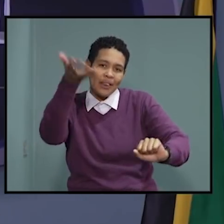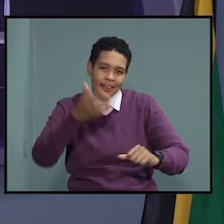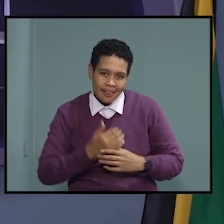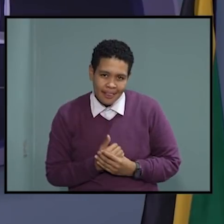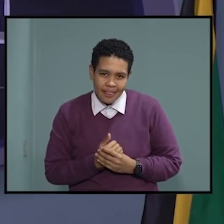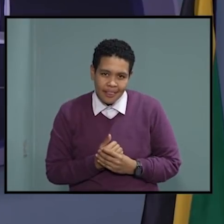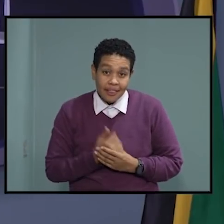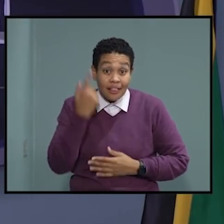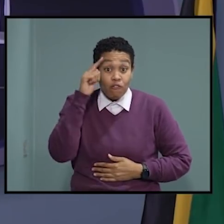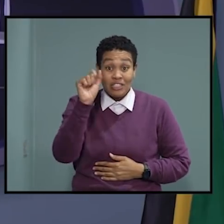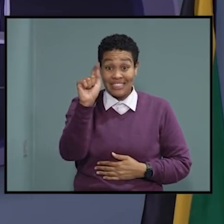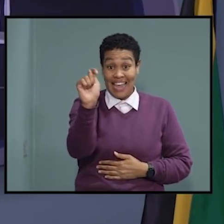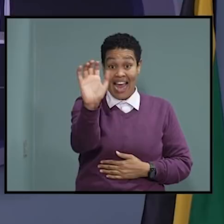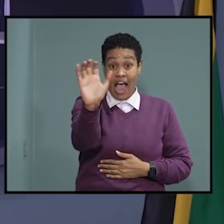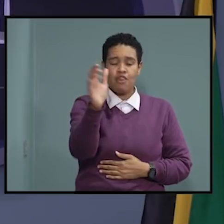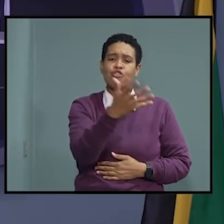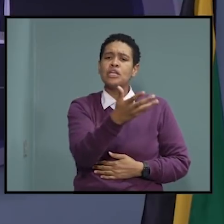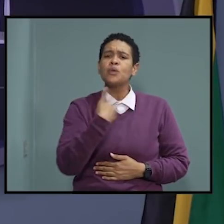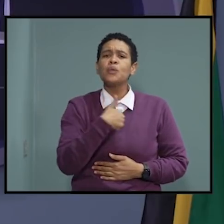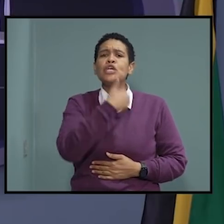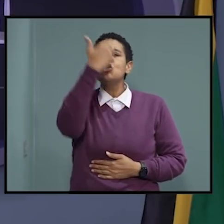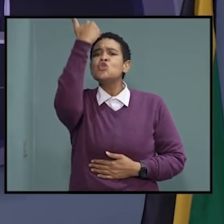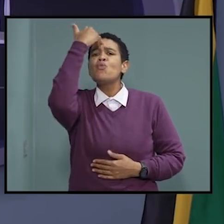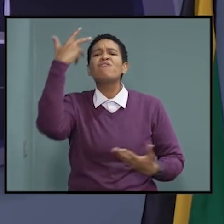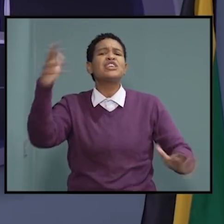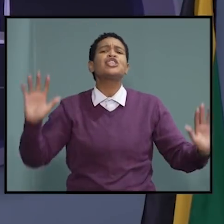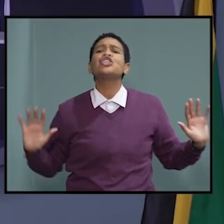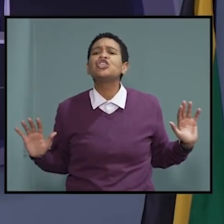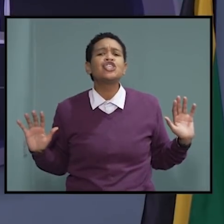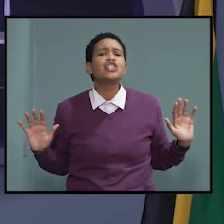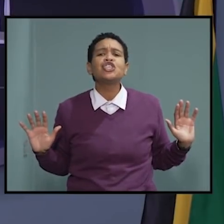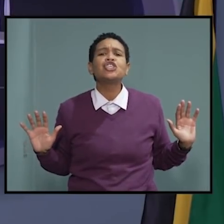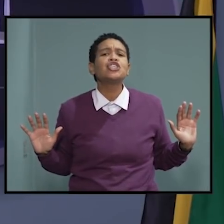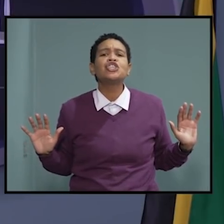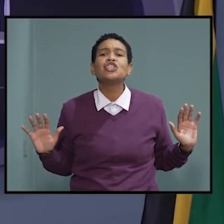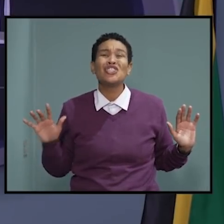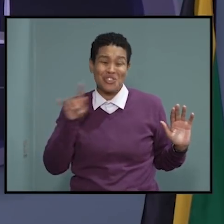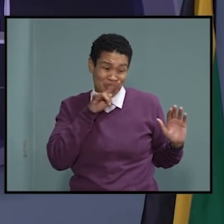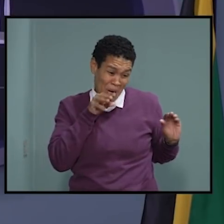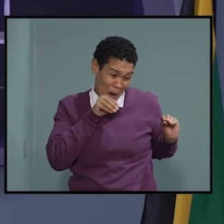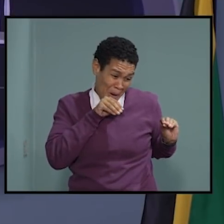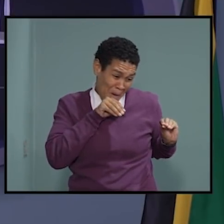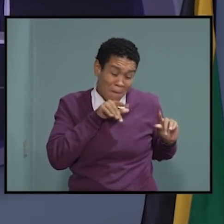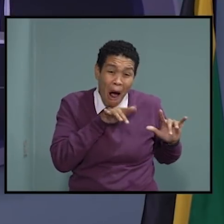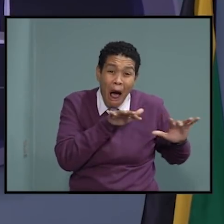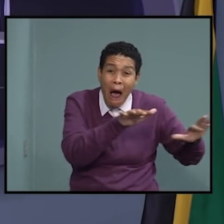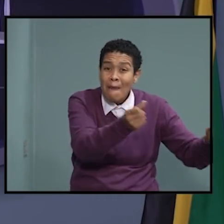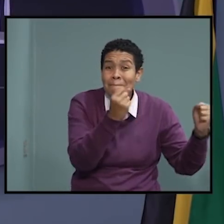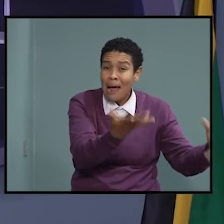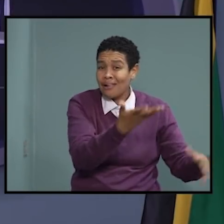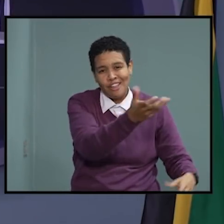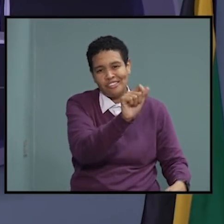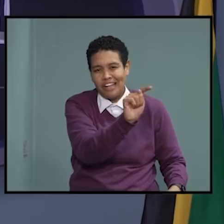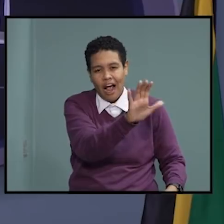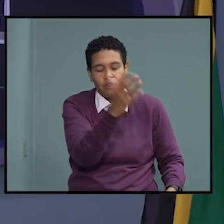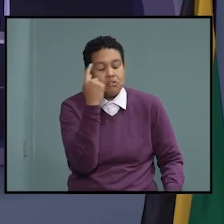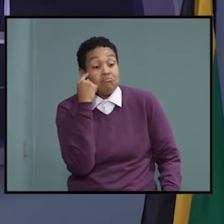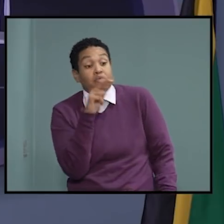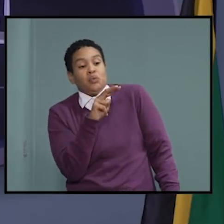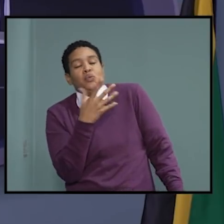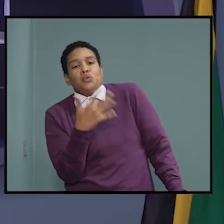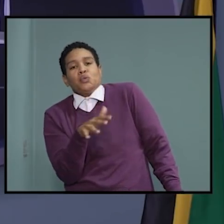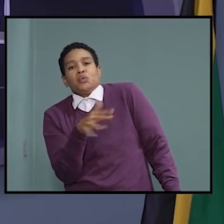So, for St. Catherine, we know already that there is a massive cluster and that the spread there is